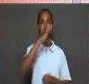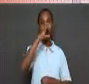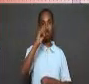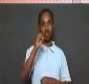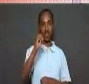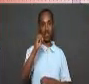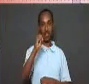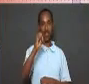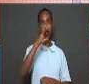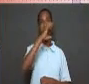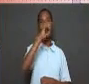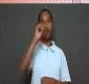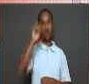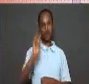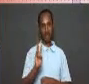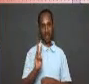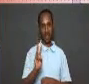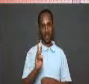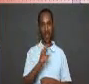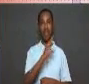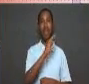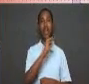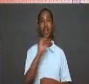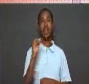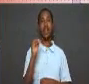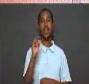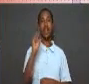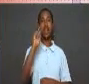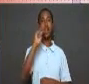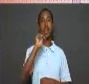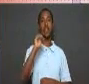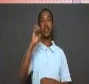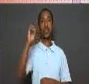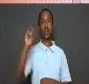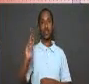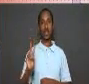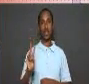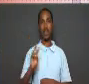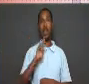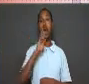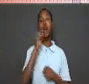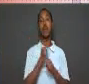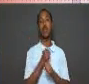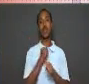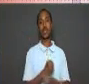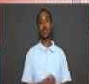monoxide, carbon dioxide, and nitrogen dioxide, are